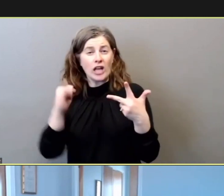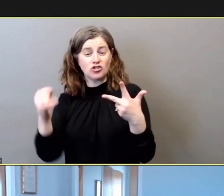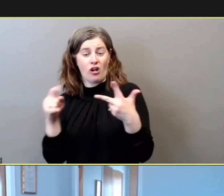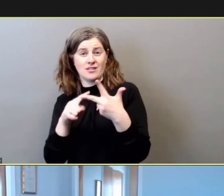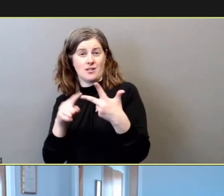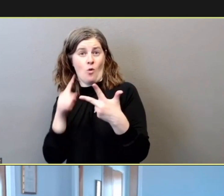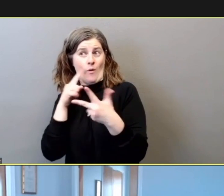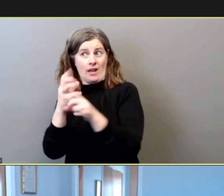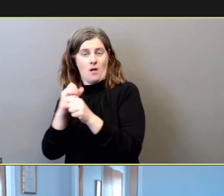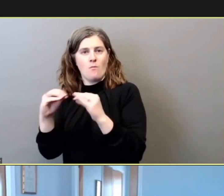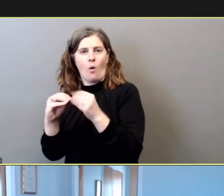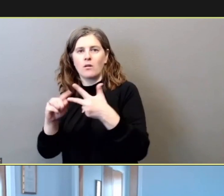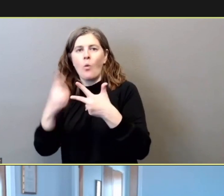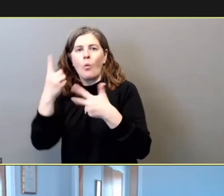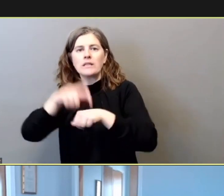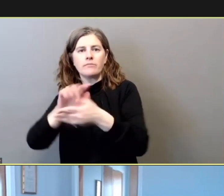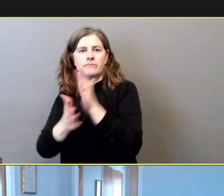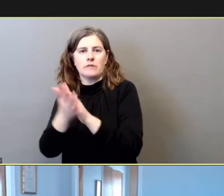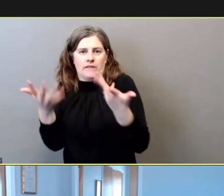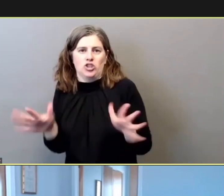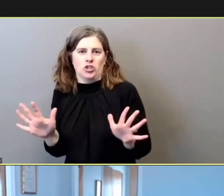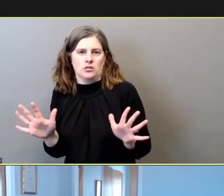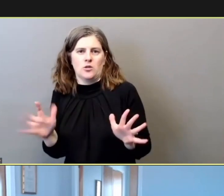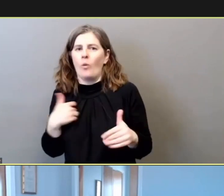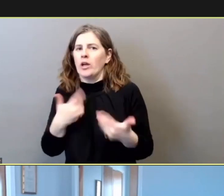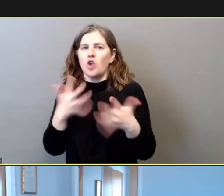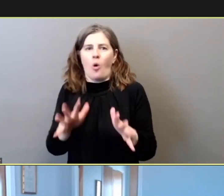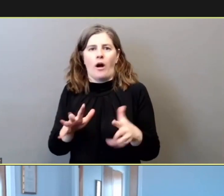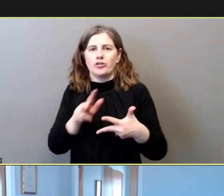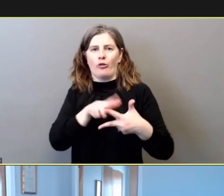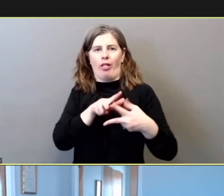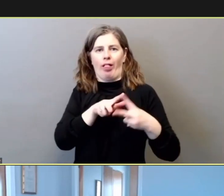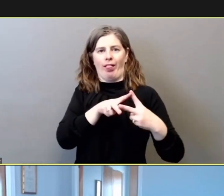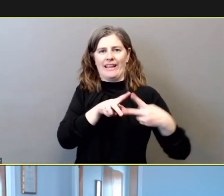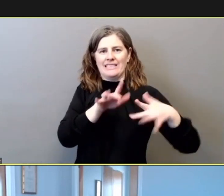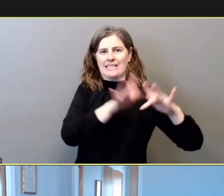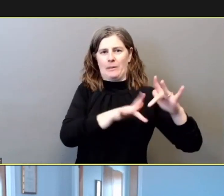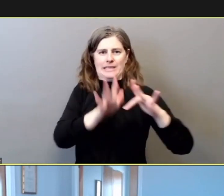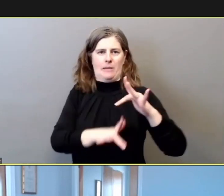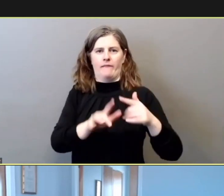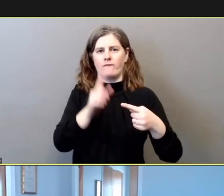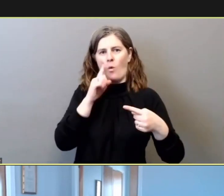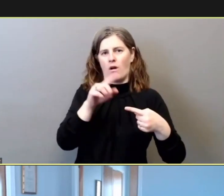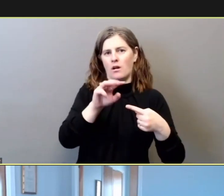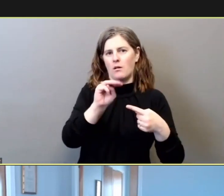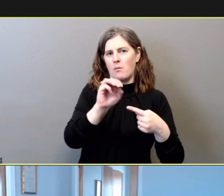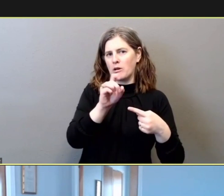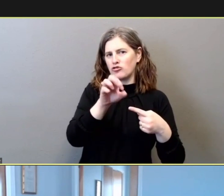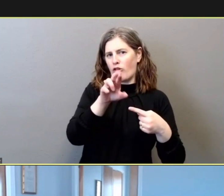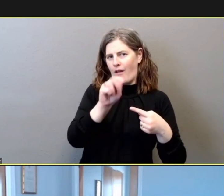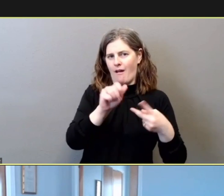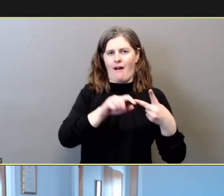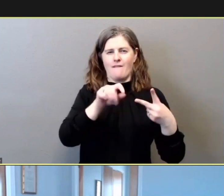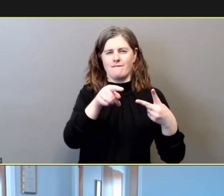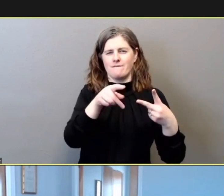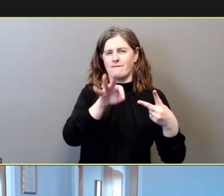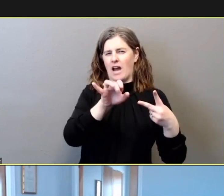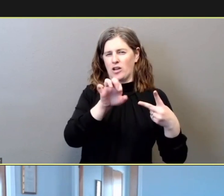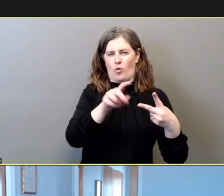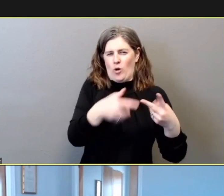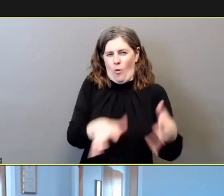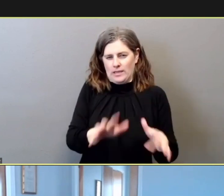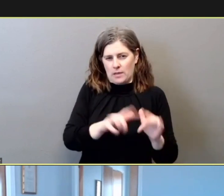more, it's just one shot and done. So we are not aligning with that. Yeah, and on the